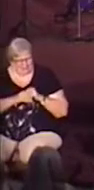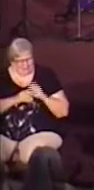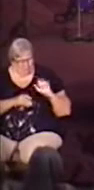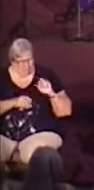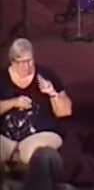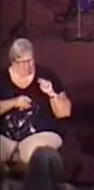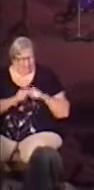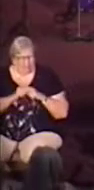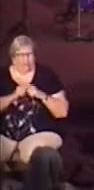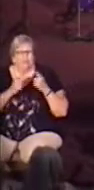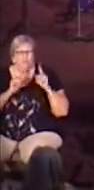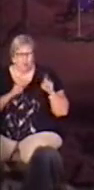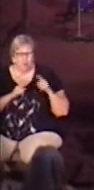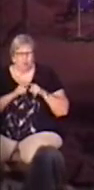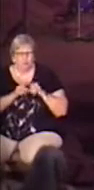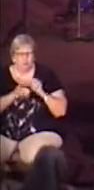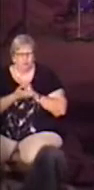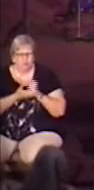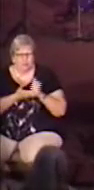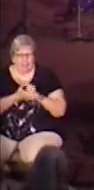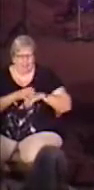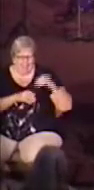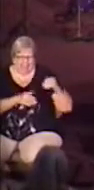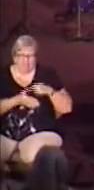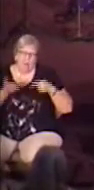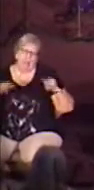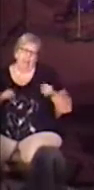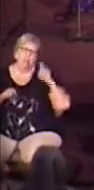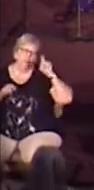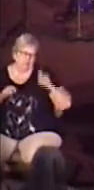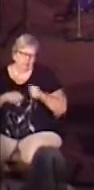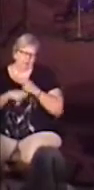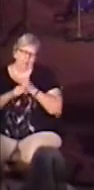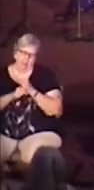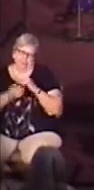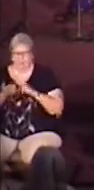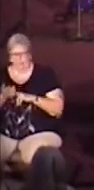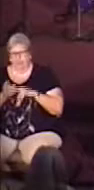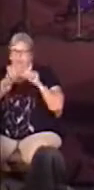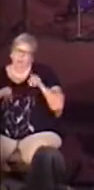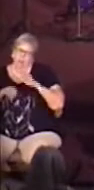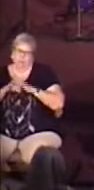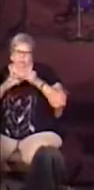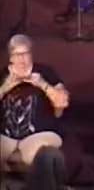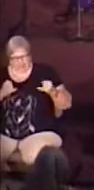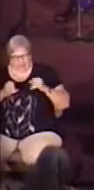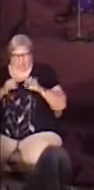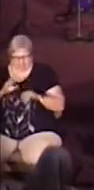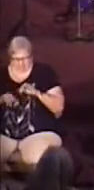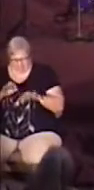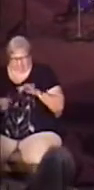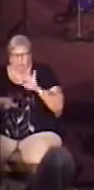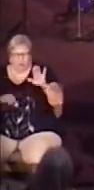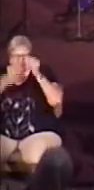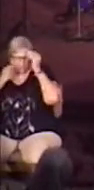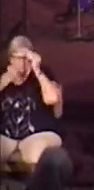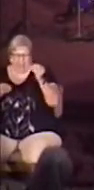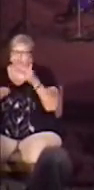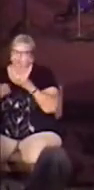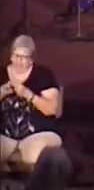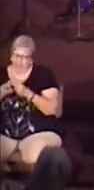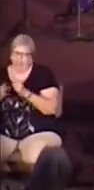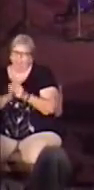and what happens? You've got to create a registration. And so you go online and you enter your information in, you put your name and